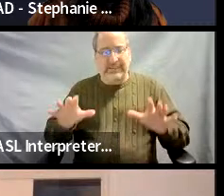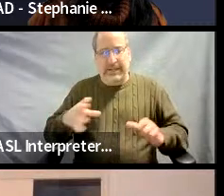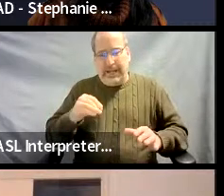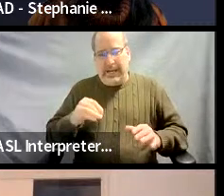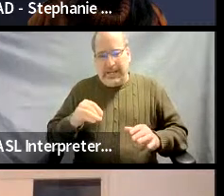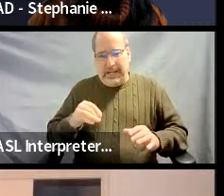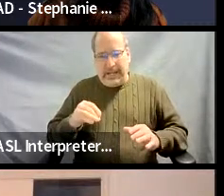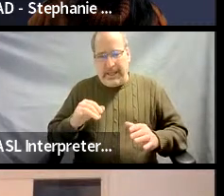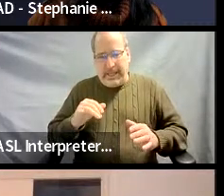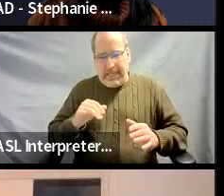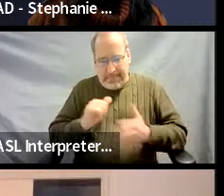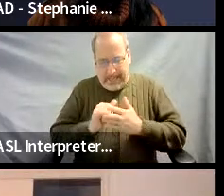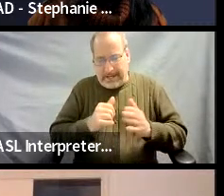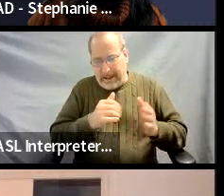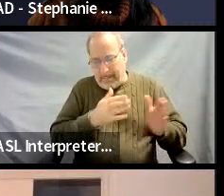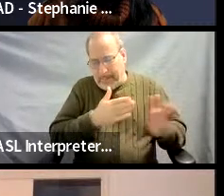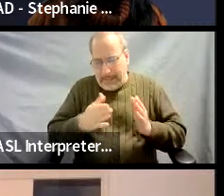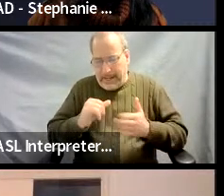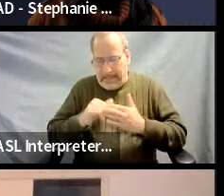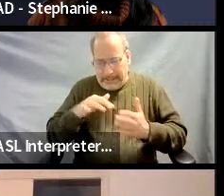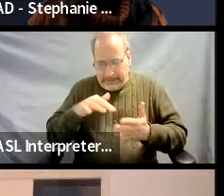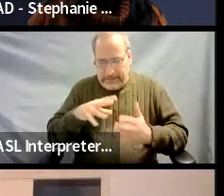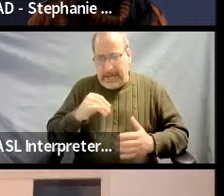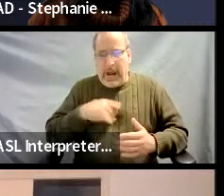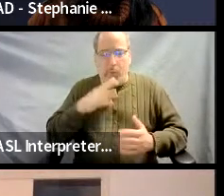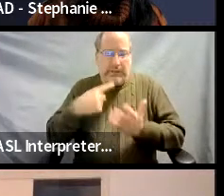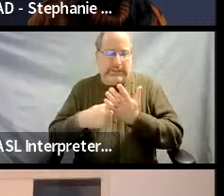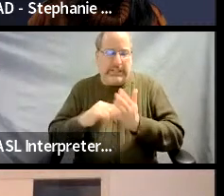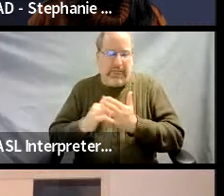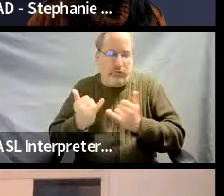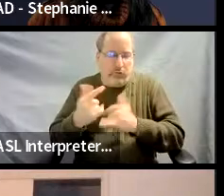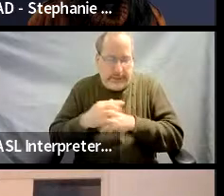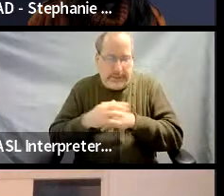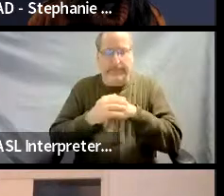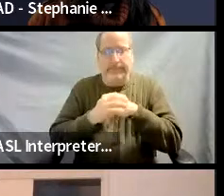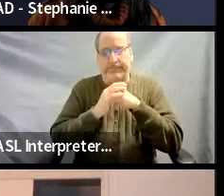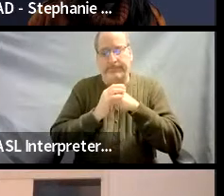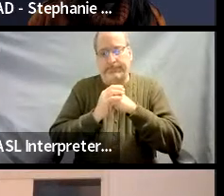this biomonitoring study that I'm going to talk about today.